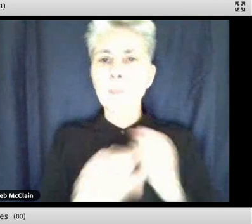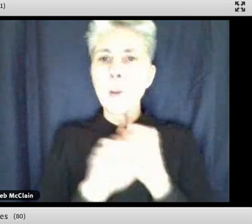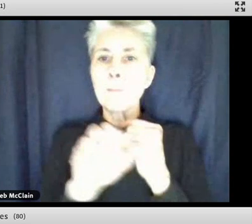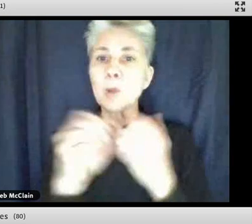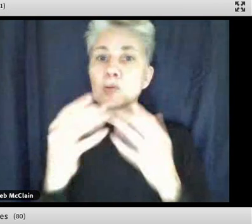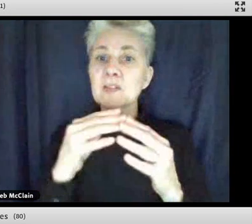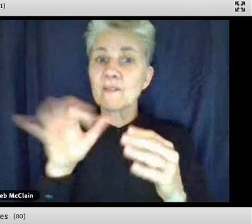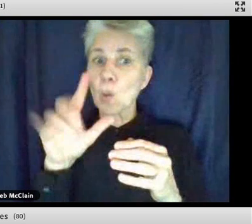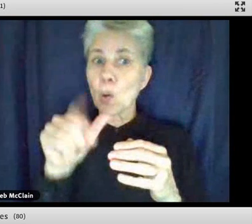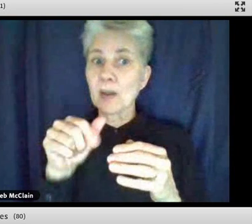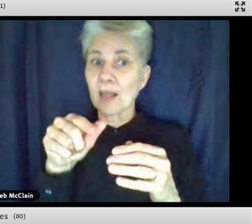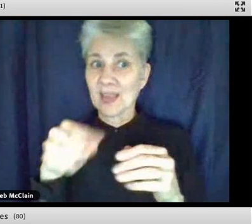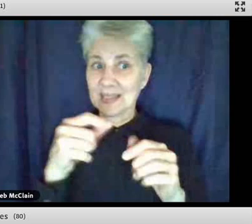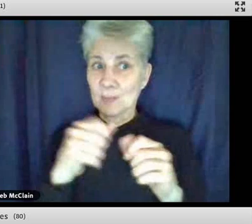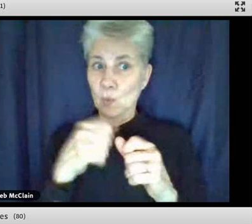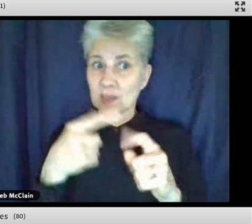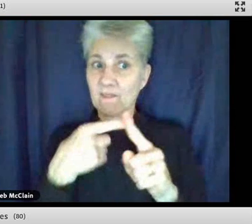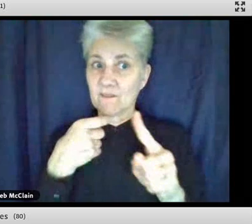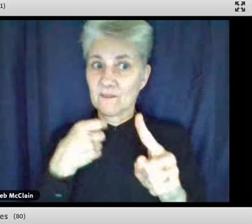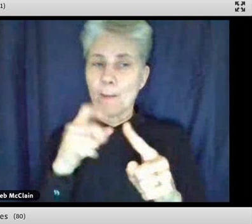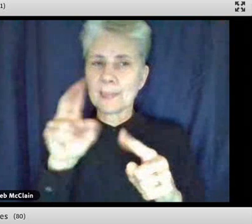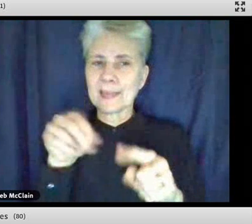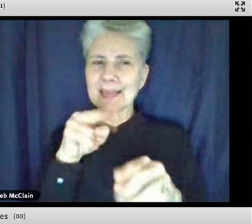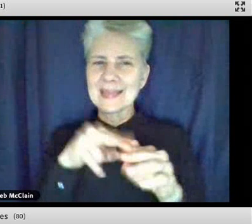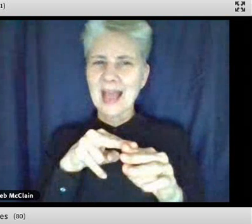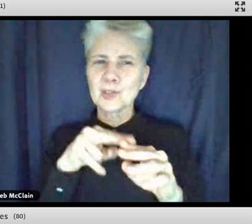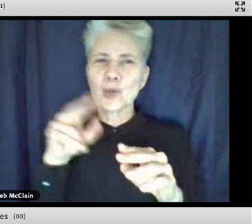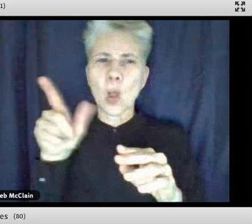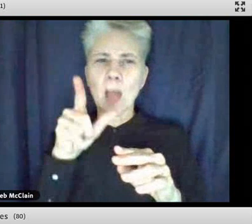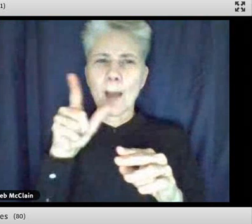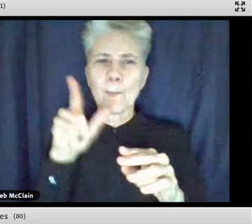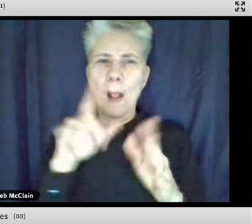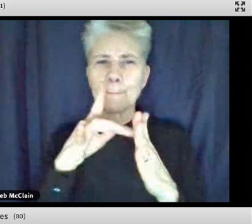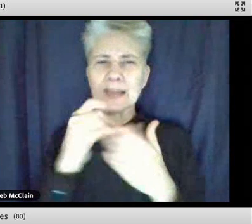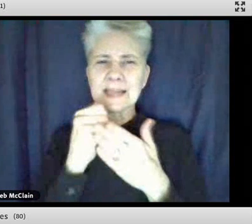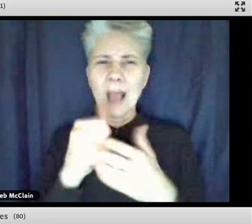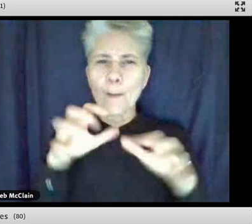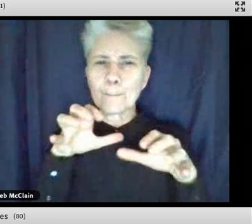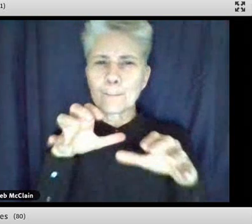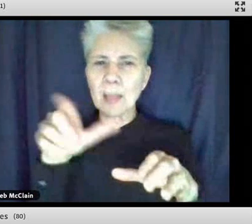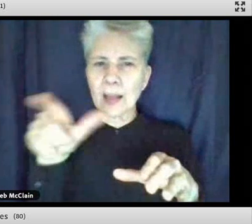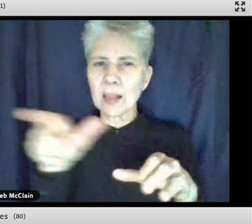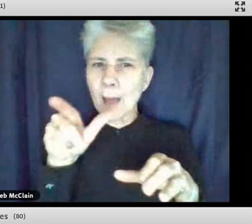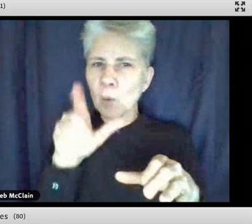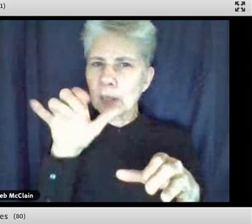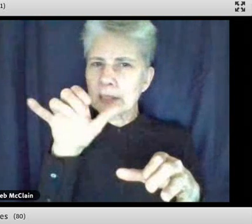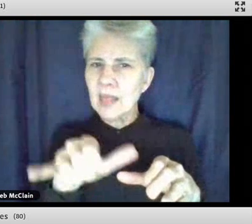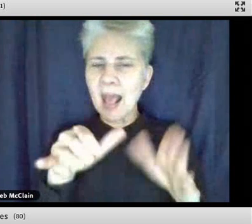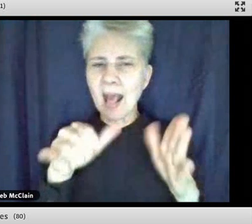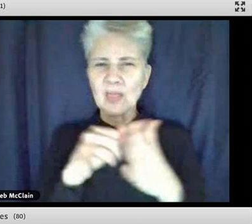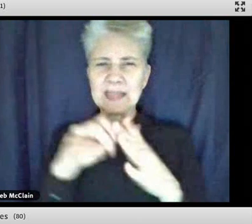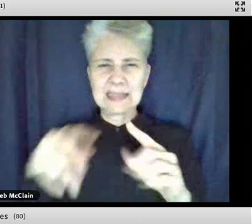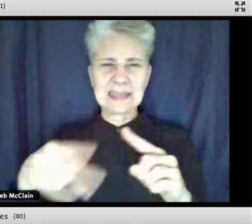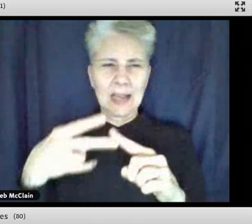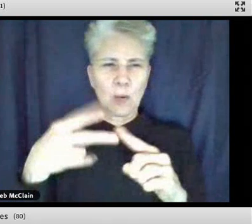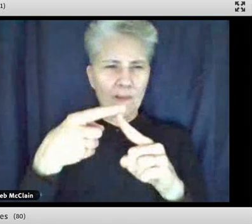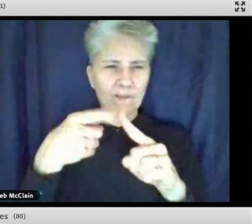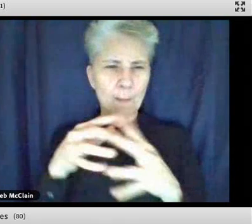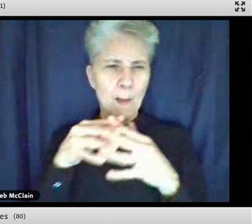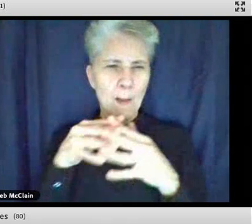is from the National Libraries of Medicine to help public libraries. This is second one is from the American